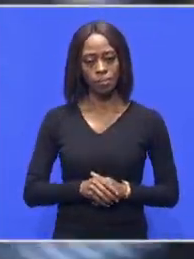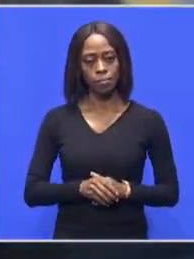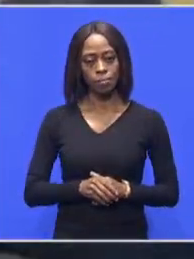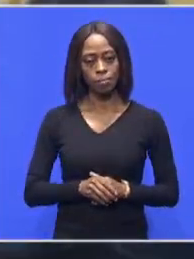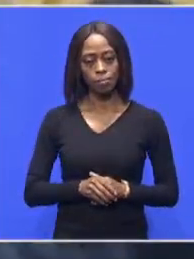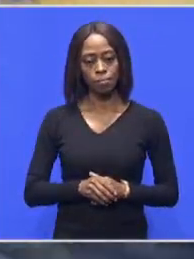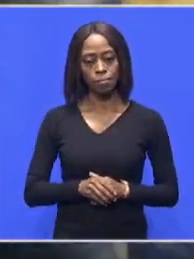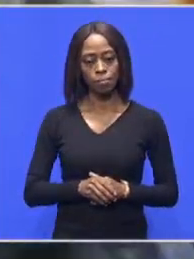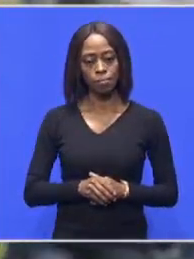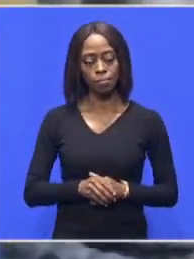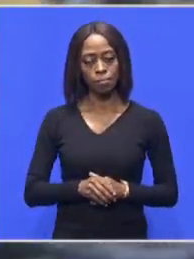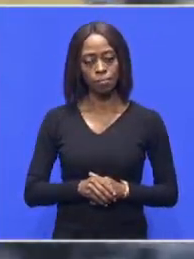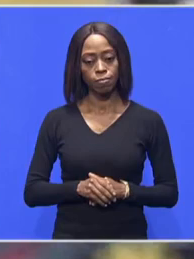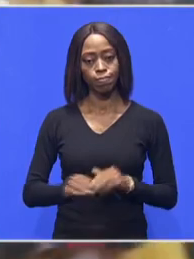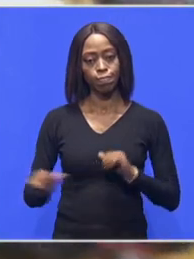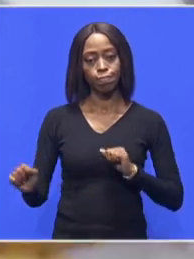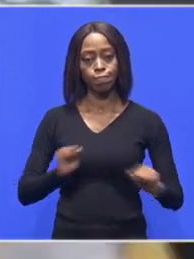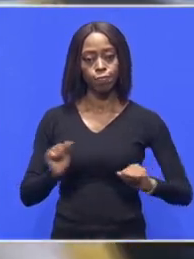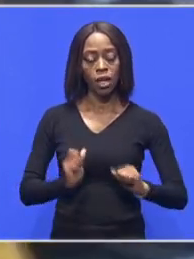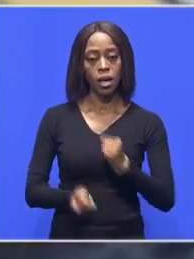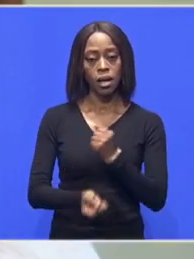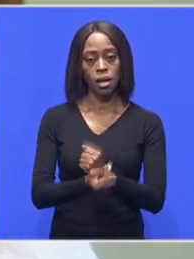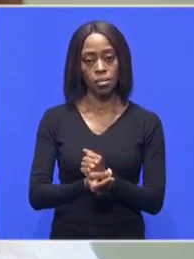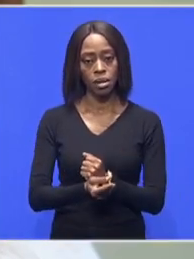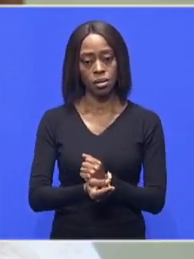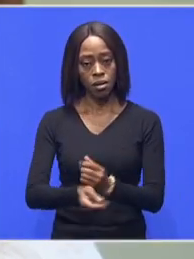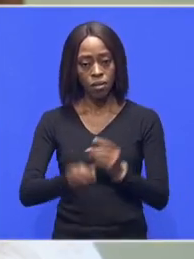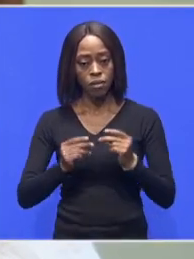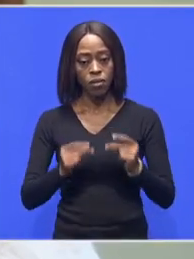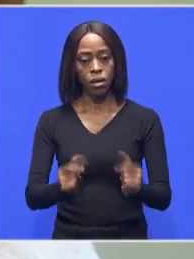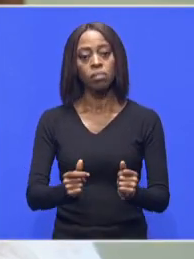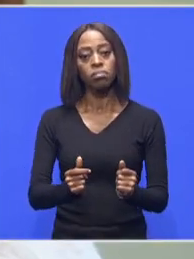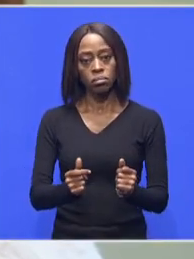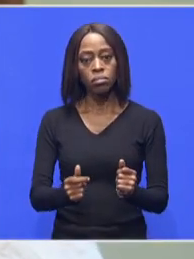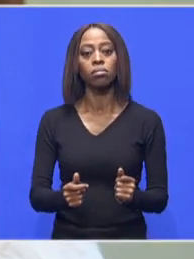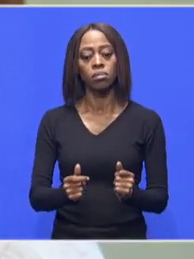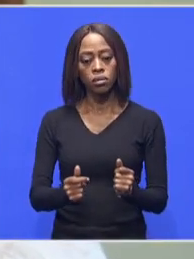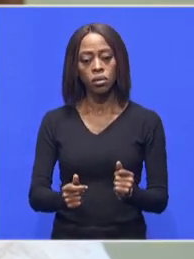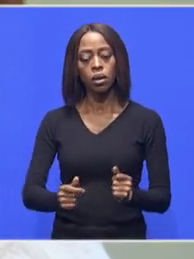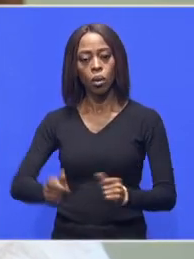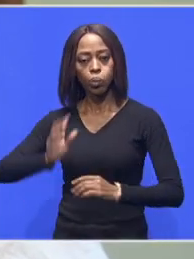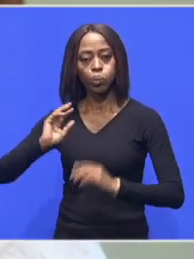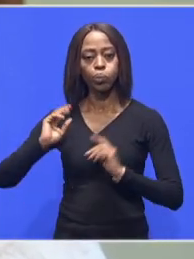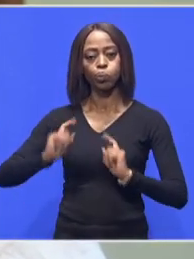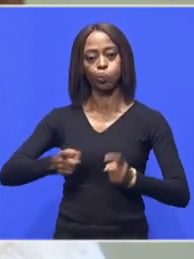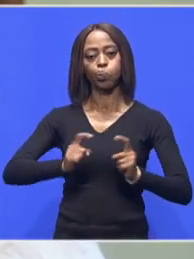after the earthquake, there was an emergency